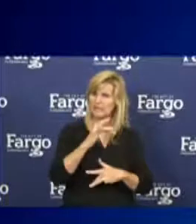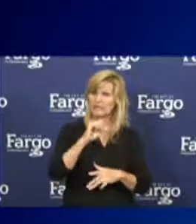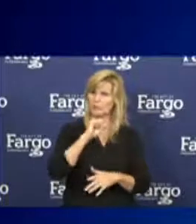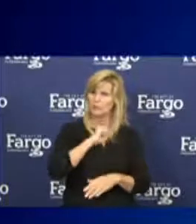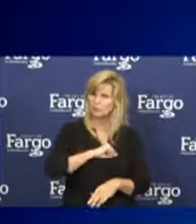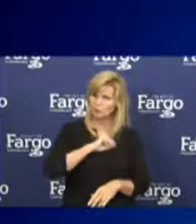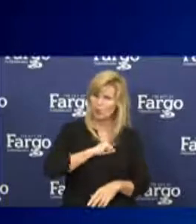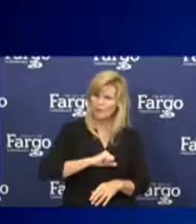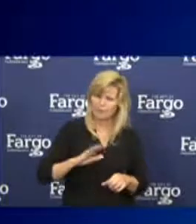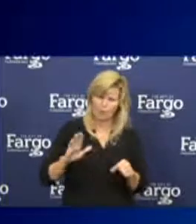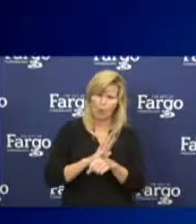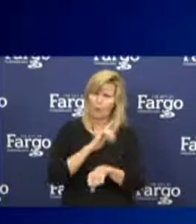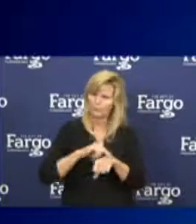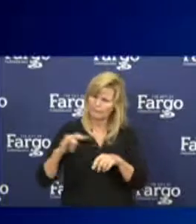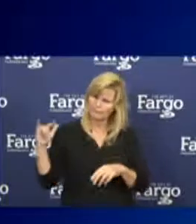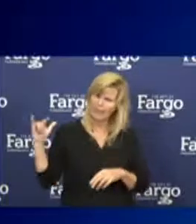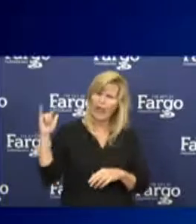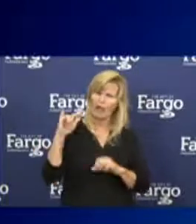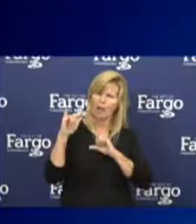throughout his entire flight.